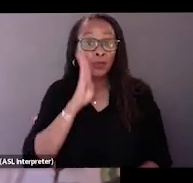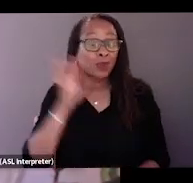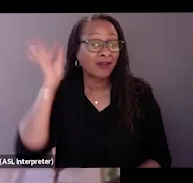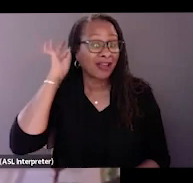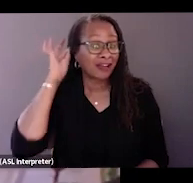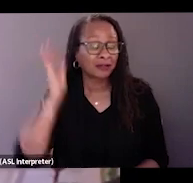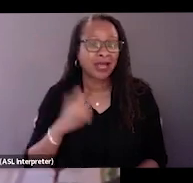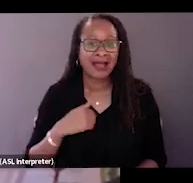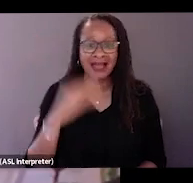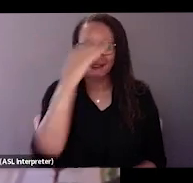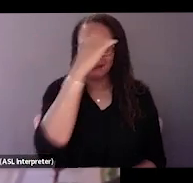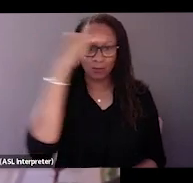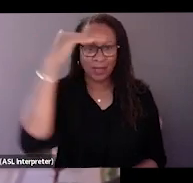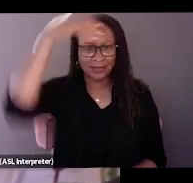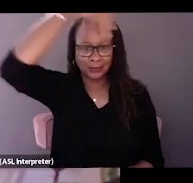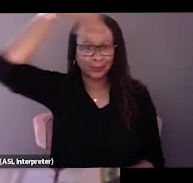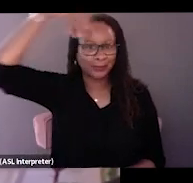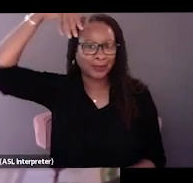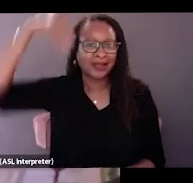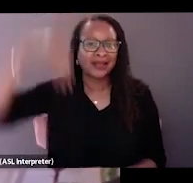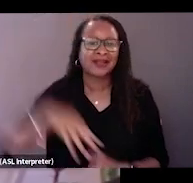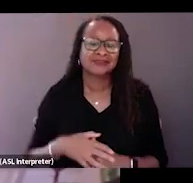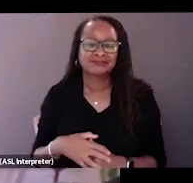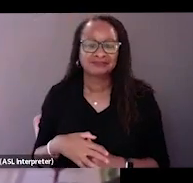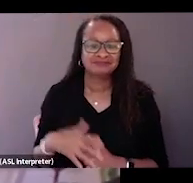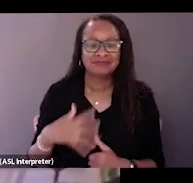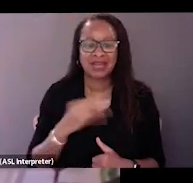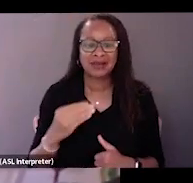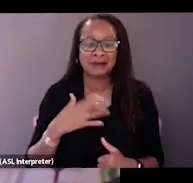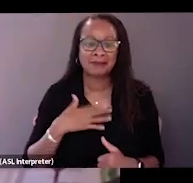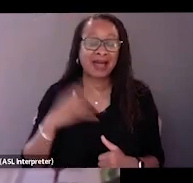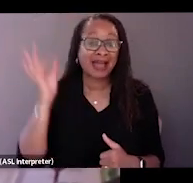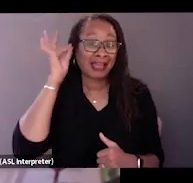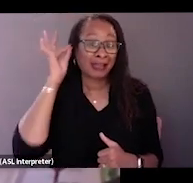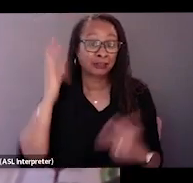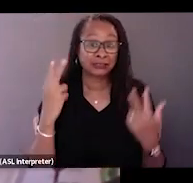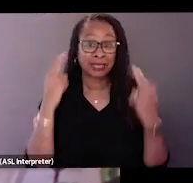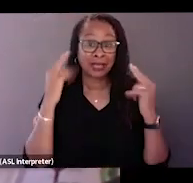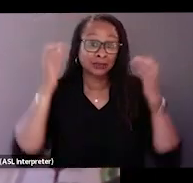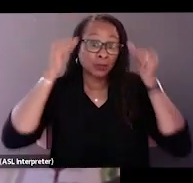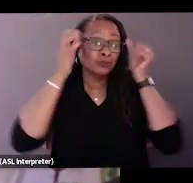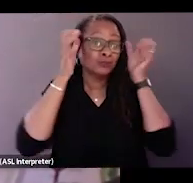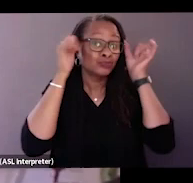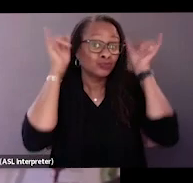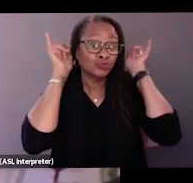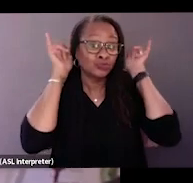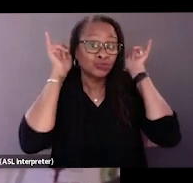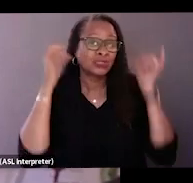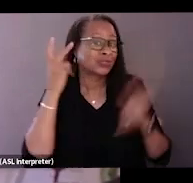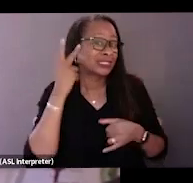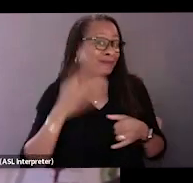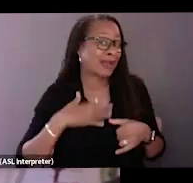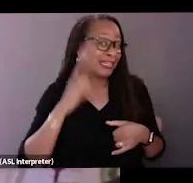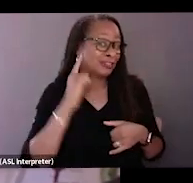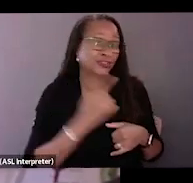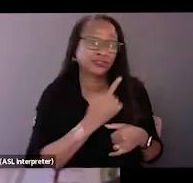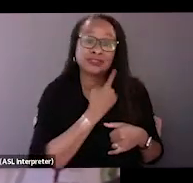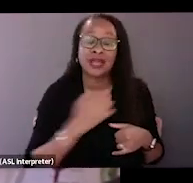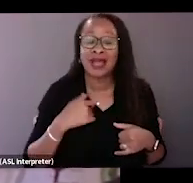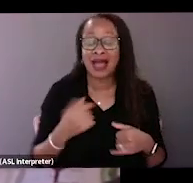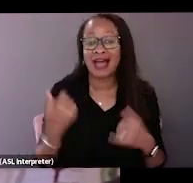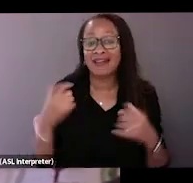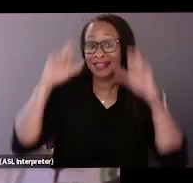have bangs across my forehead, and my hair is cut so that you can see my ears. I'm wearing